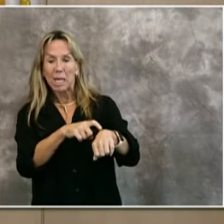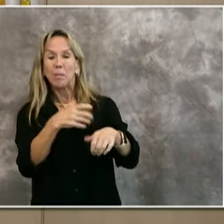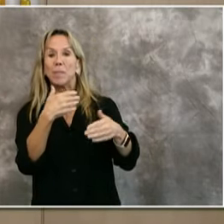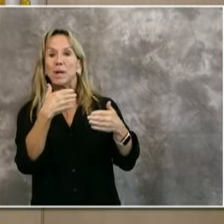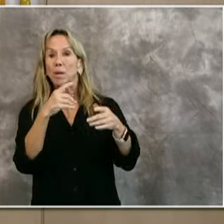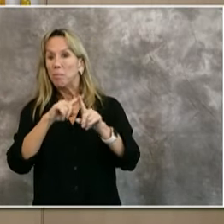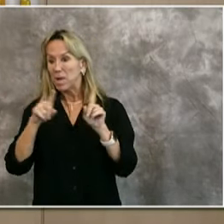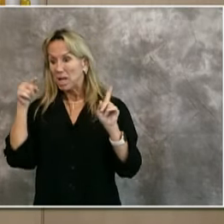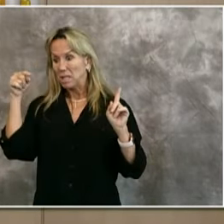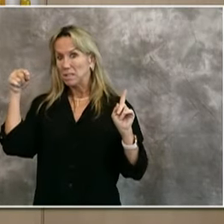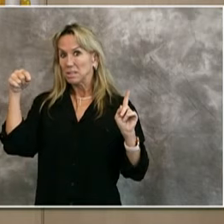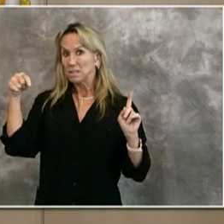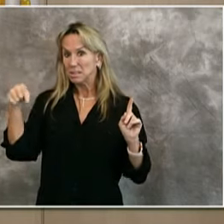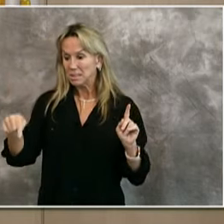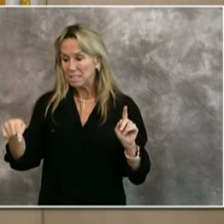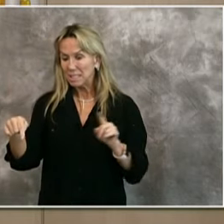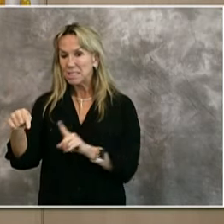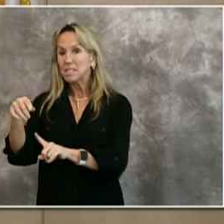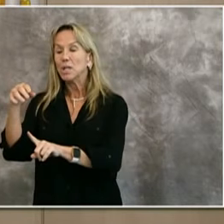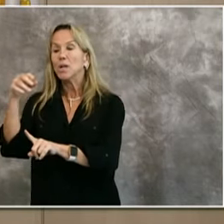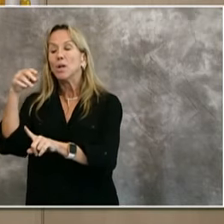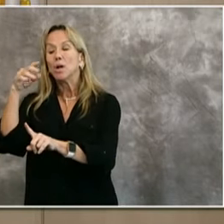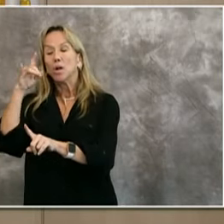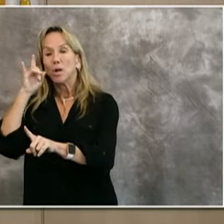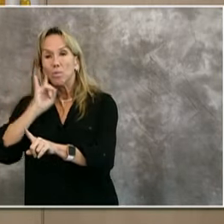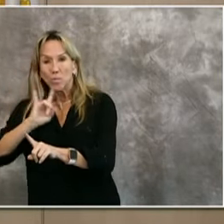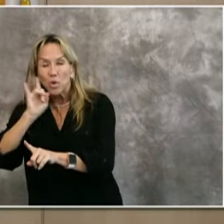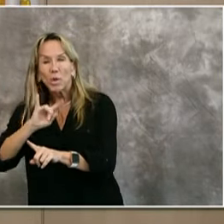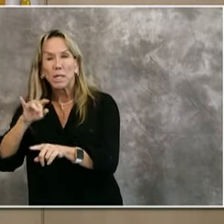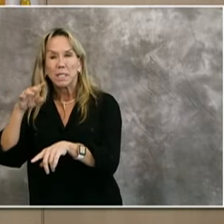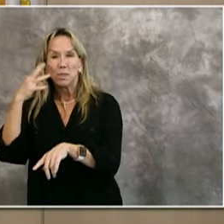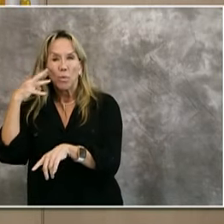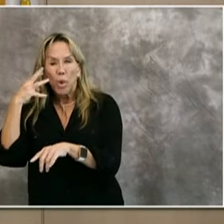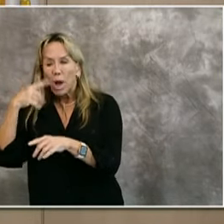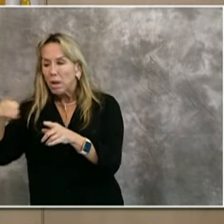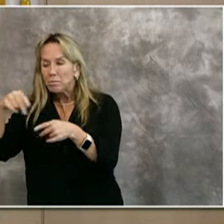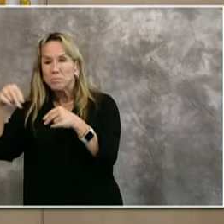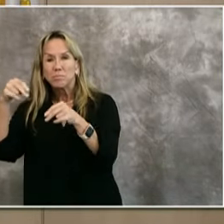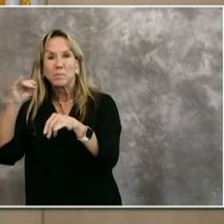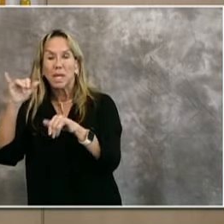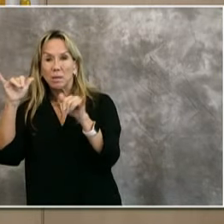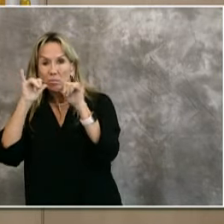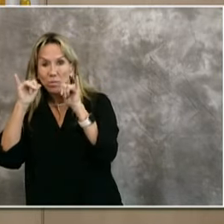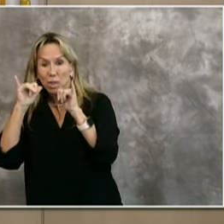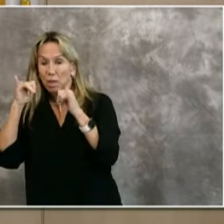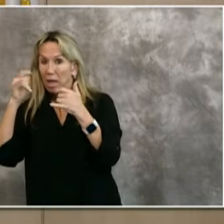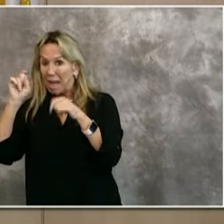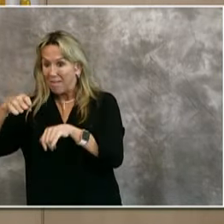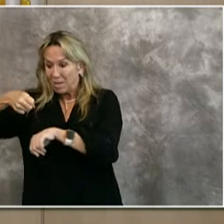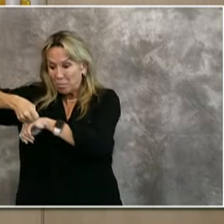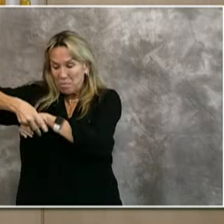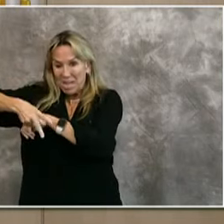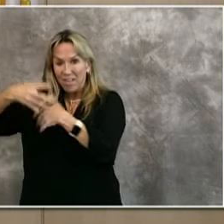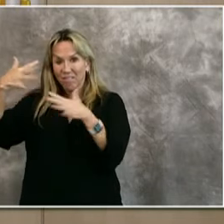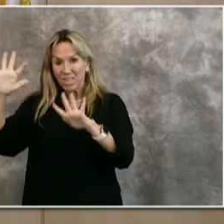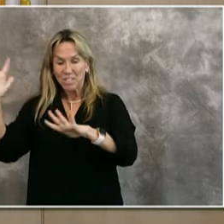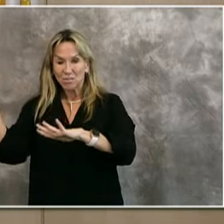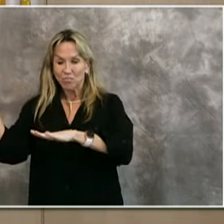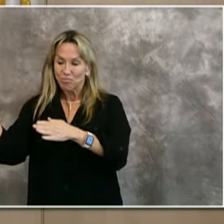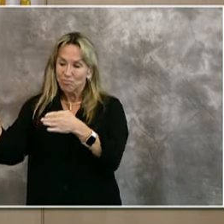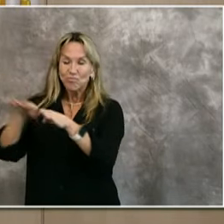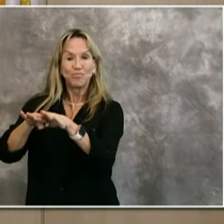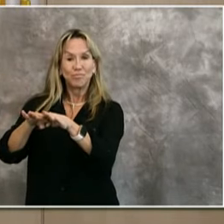wineries, and breweries that do not serve food are still ordered to close at midnight tonight. That's correct, sir.